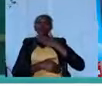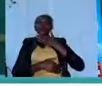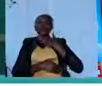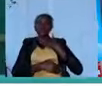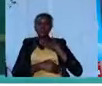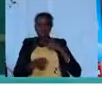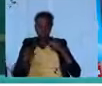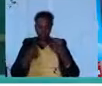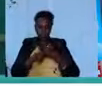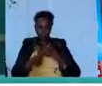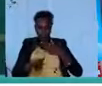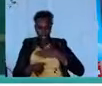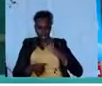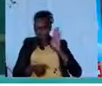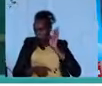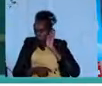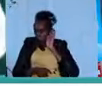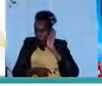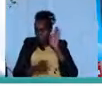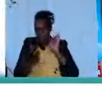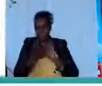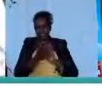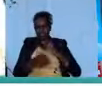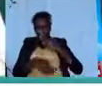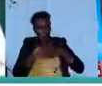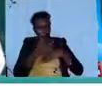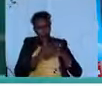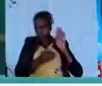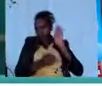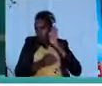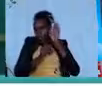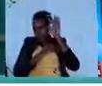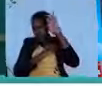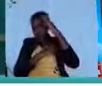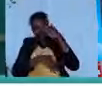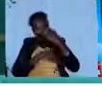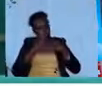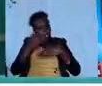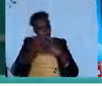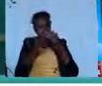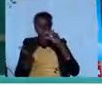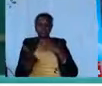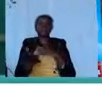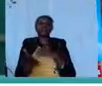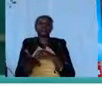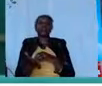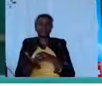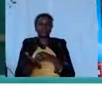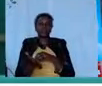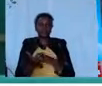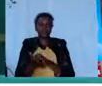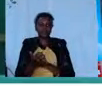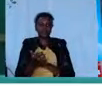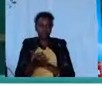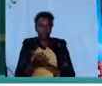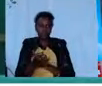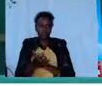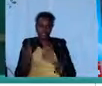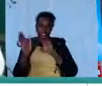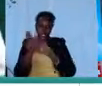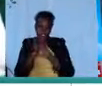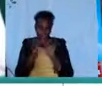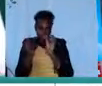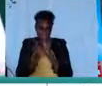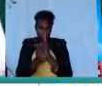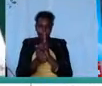us obedience, that we obey God in every situation. In chapter